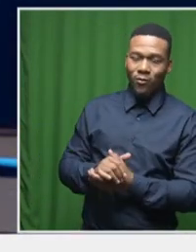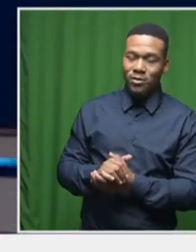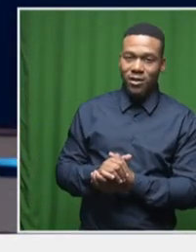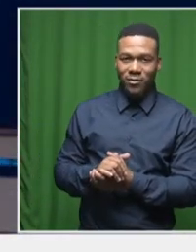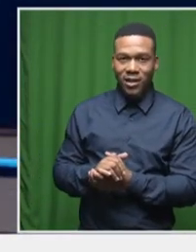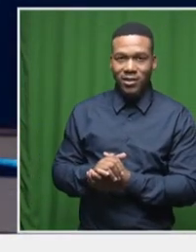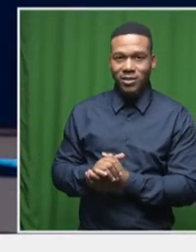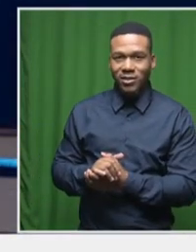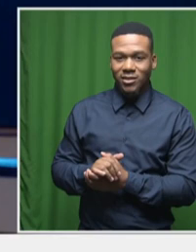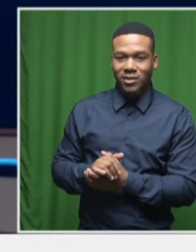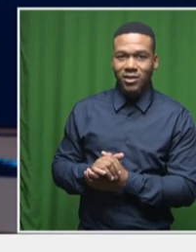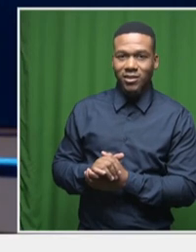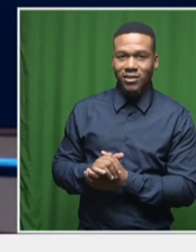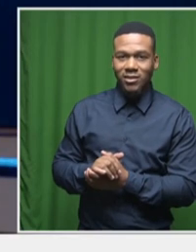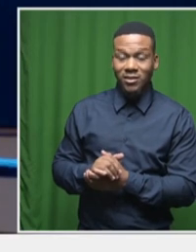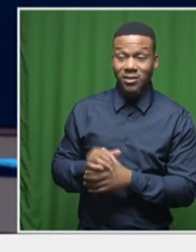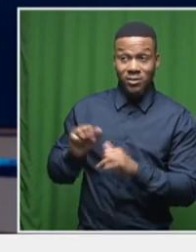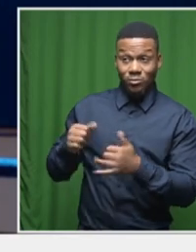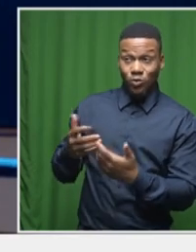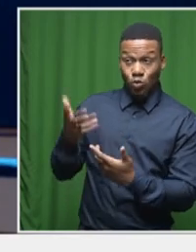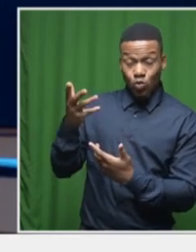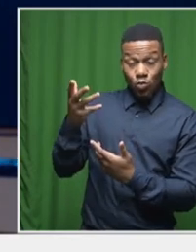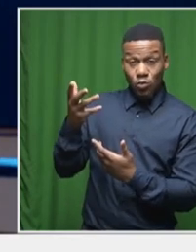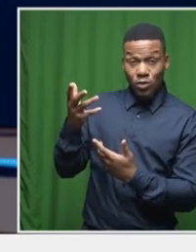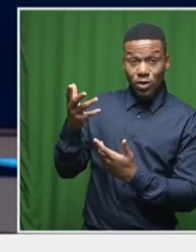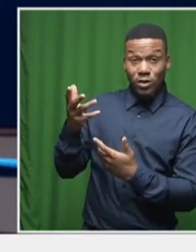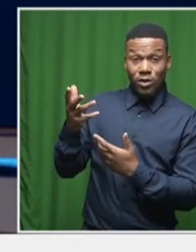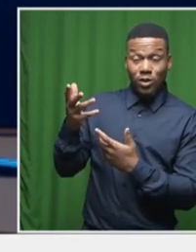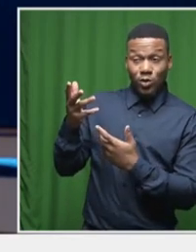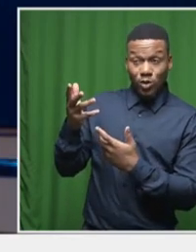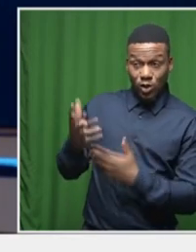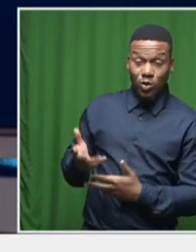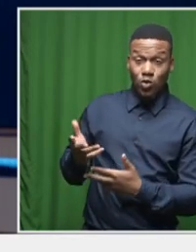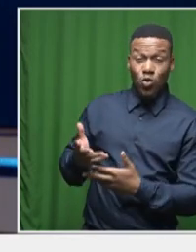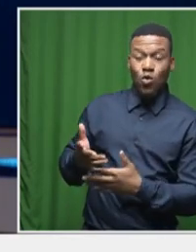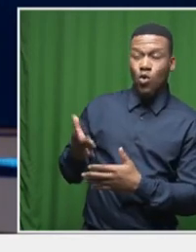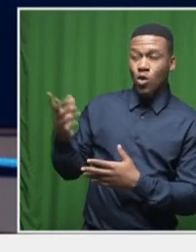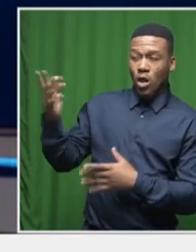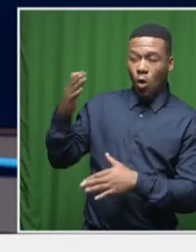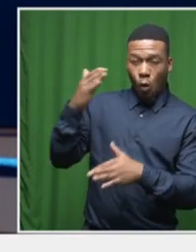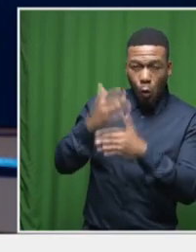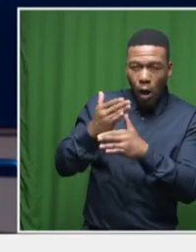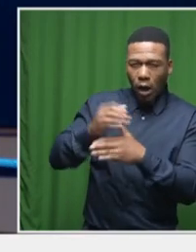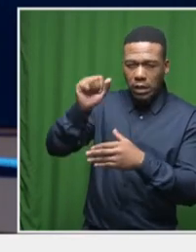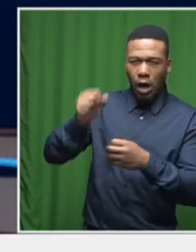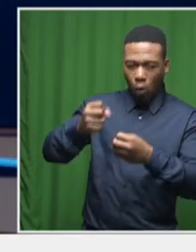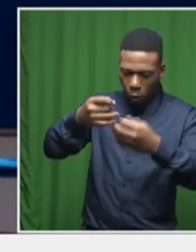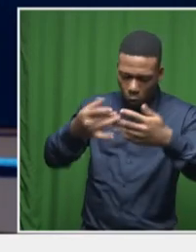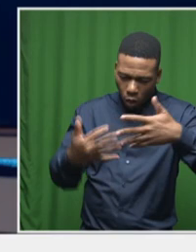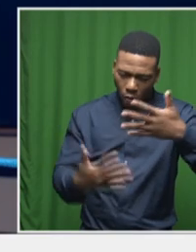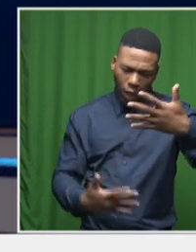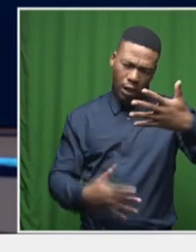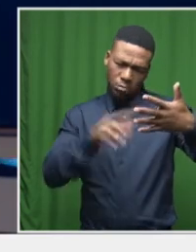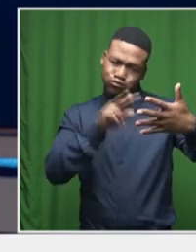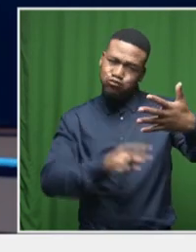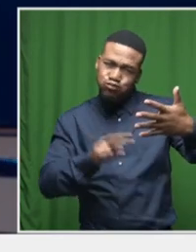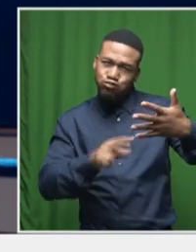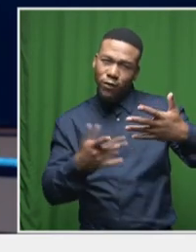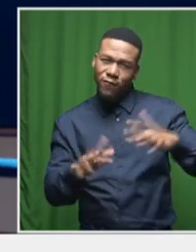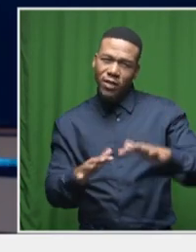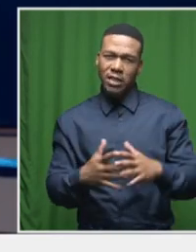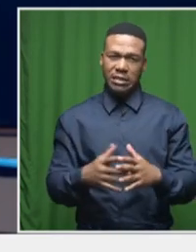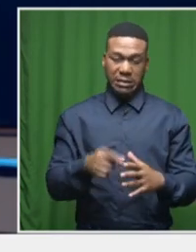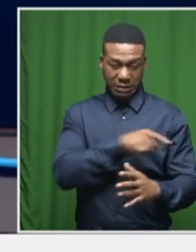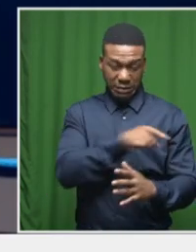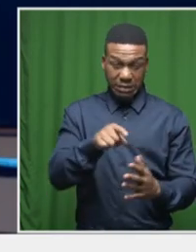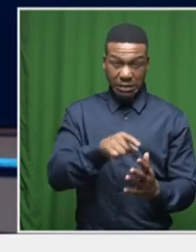the originality that runs through most, if not all, of these work, and some of the works are abstract. So what are some of the conversations